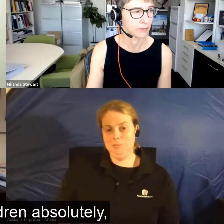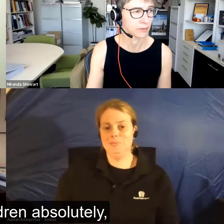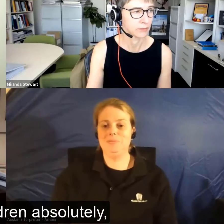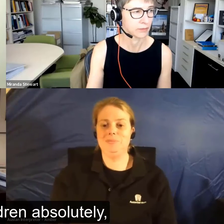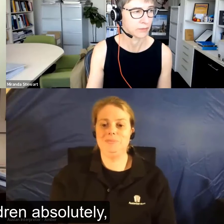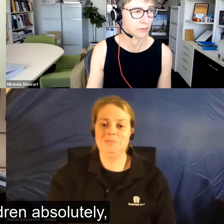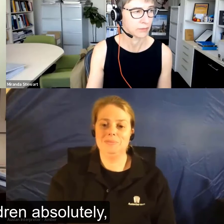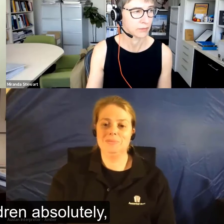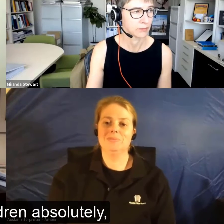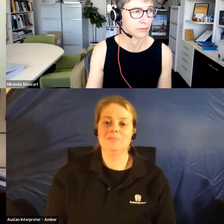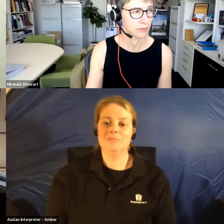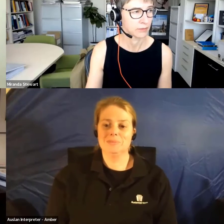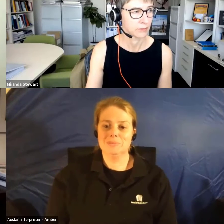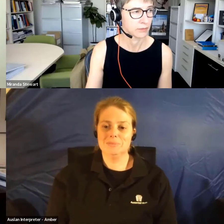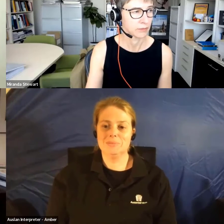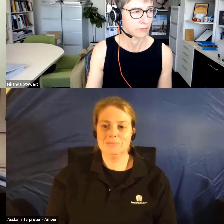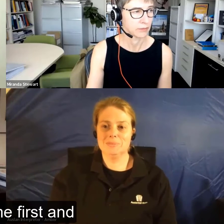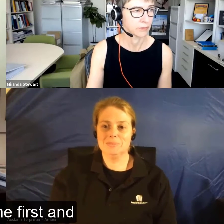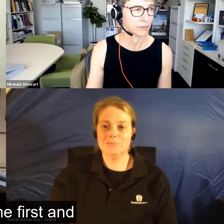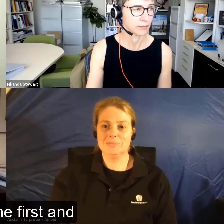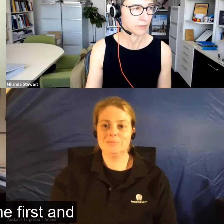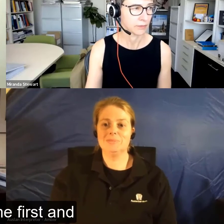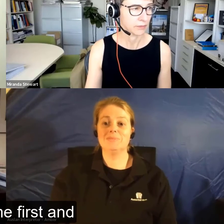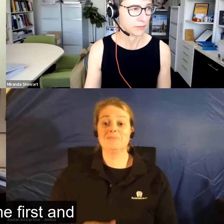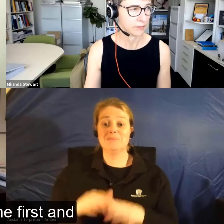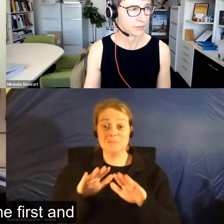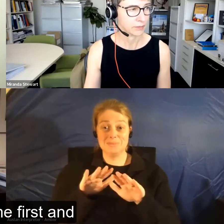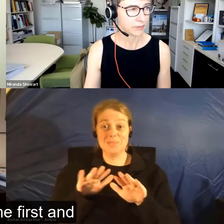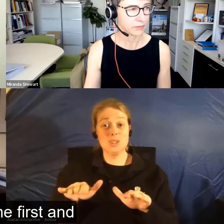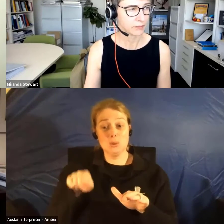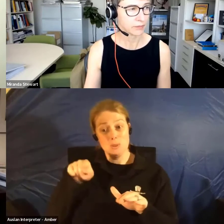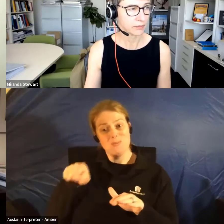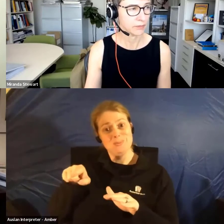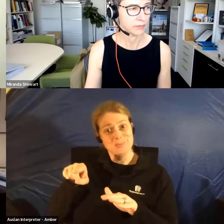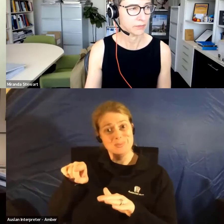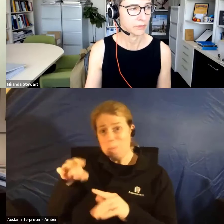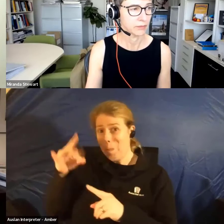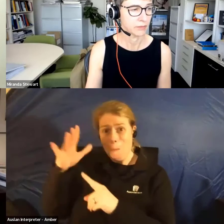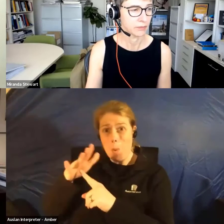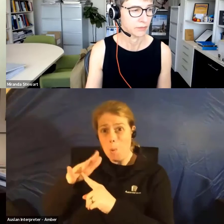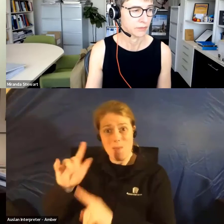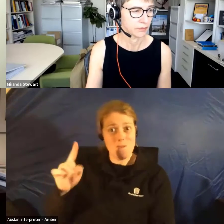children absolutely, that they come first, and